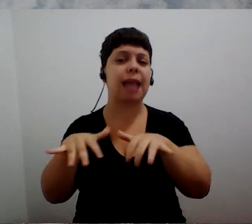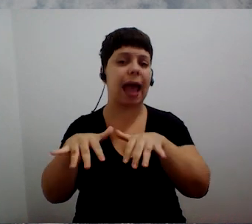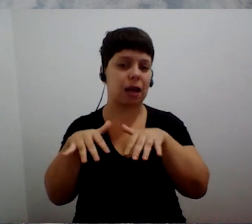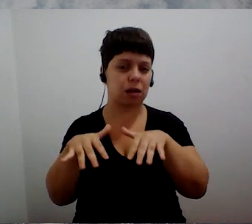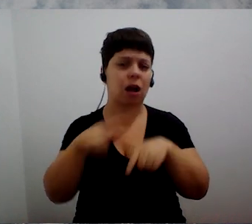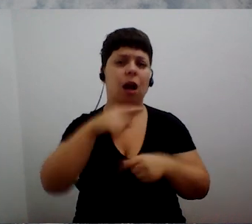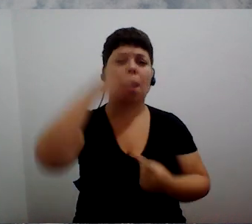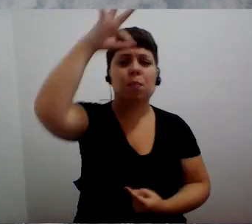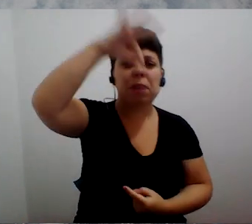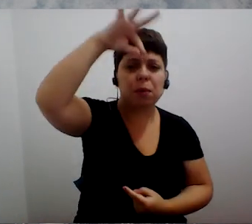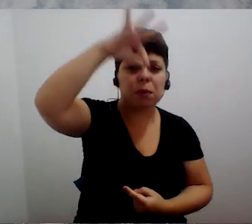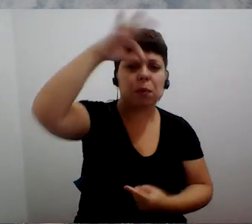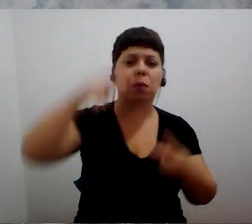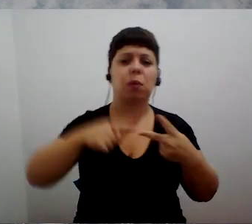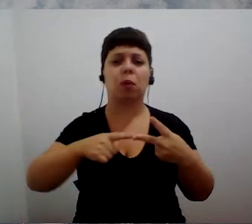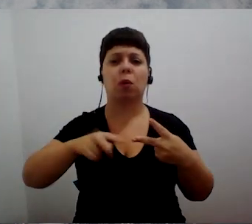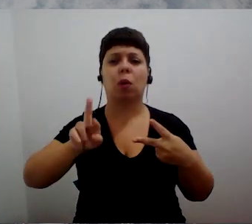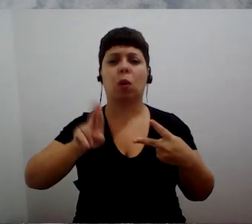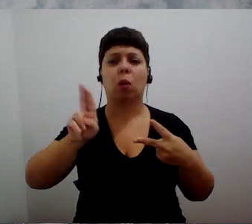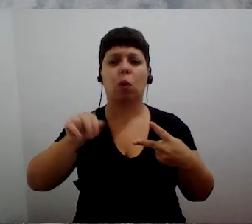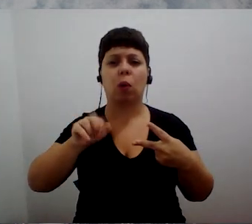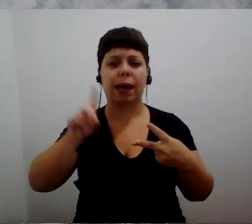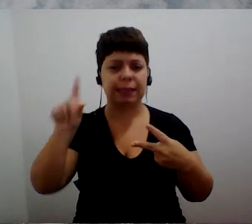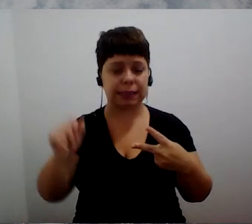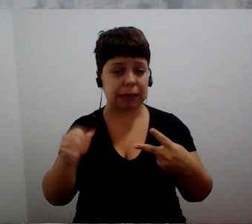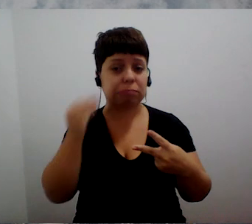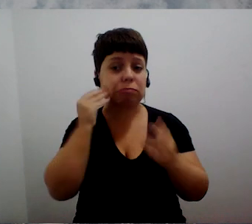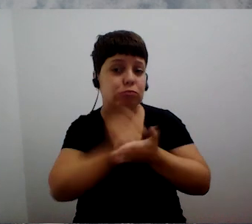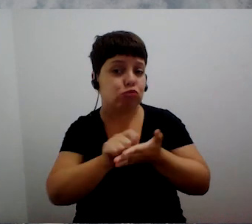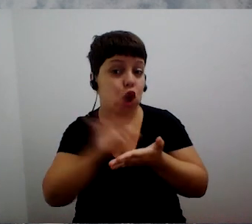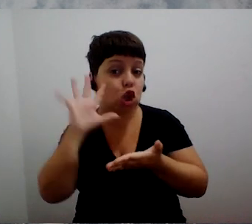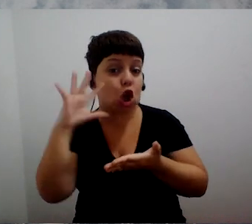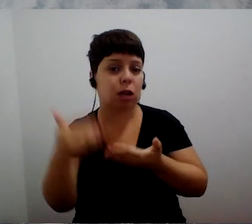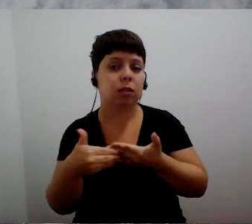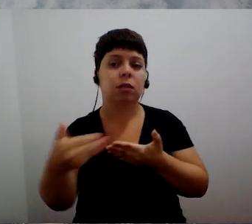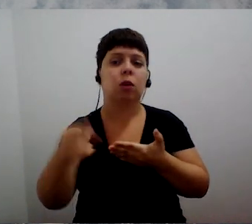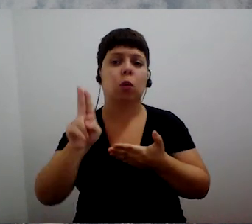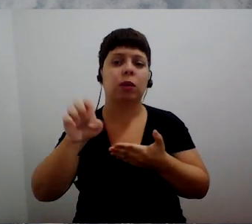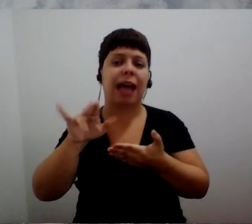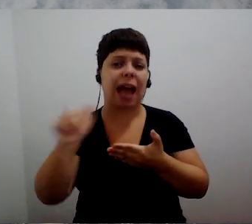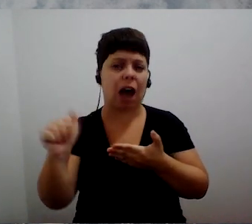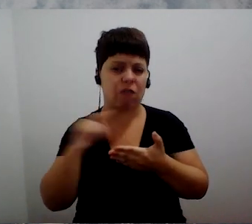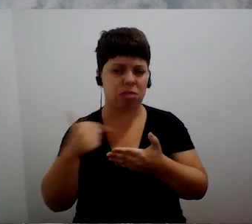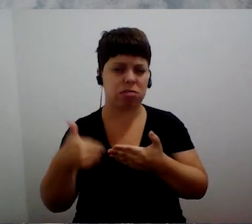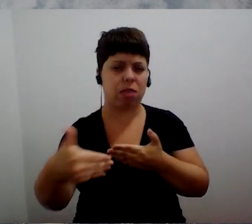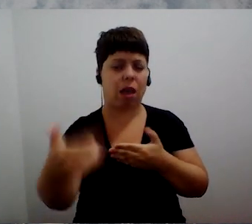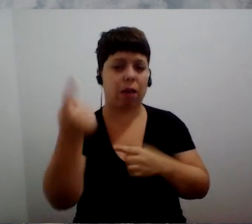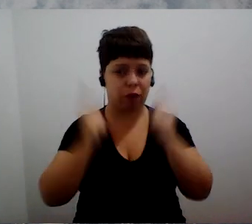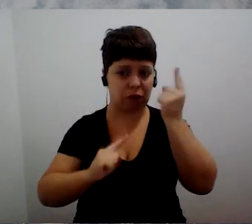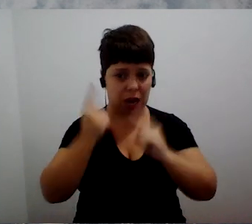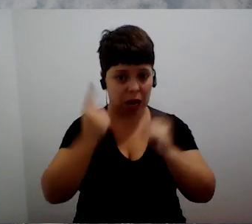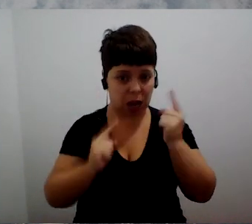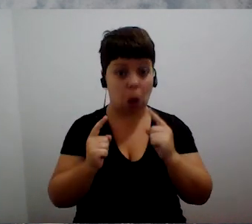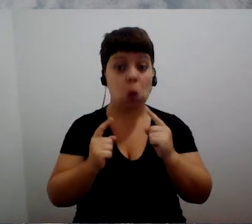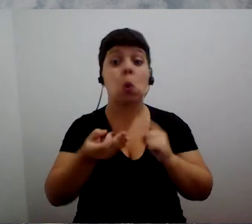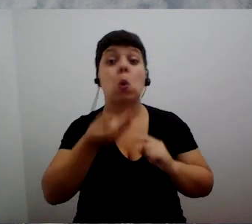as reflected in the recent ministerial conference. And Peru and Rwanda have now put forward a draft resolution for